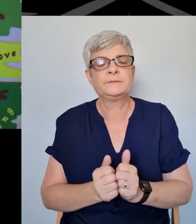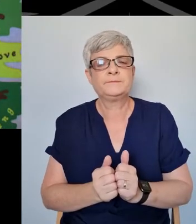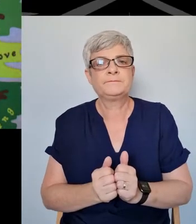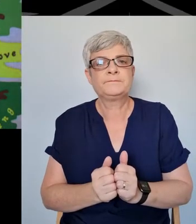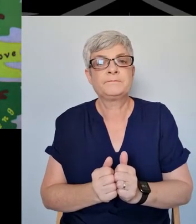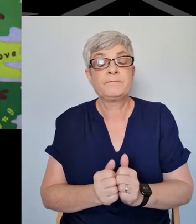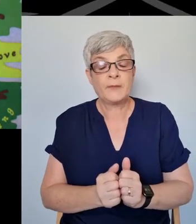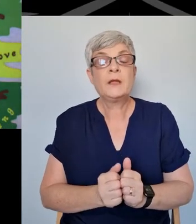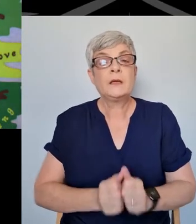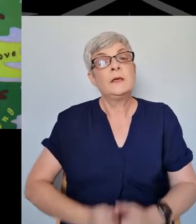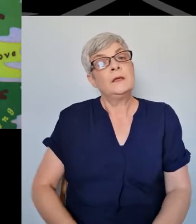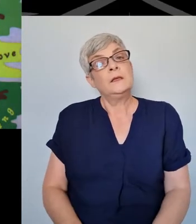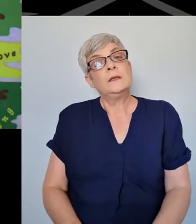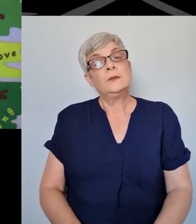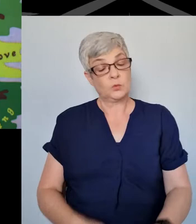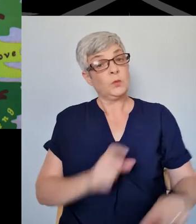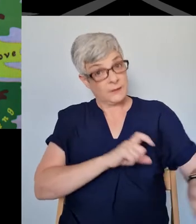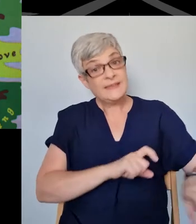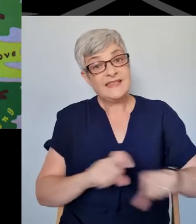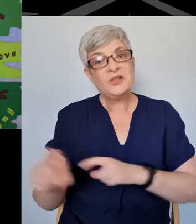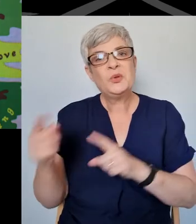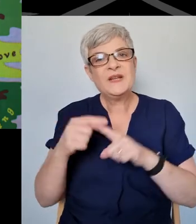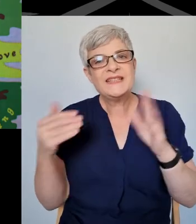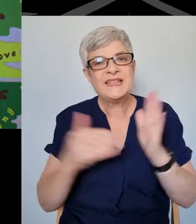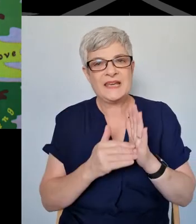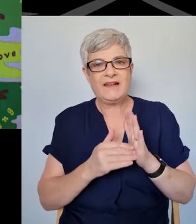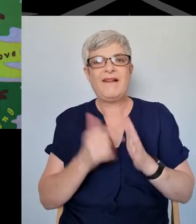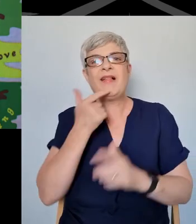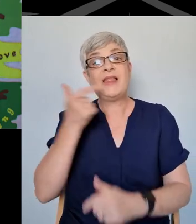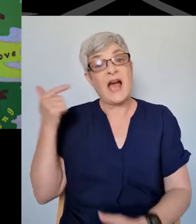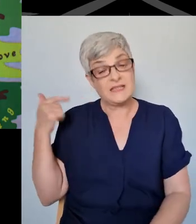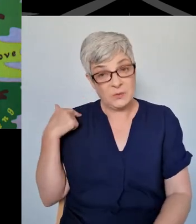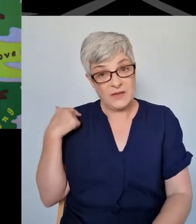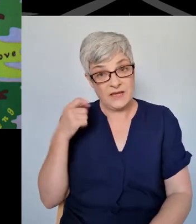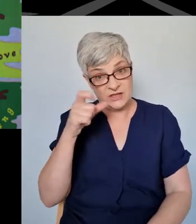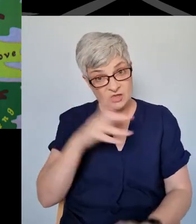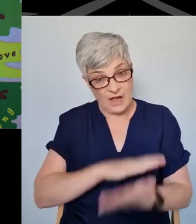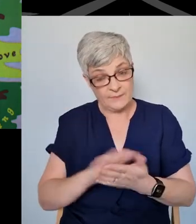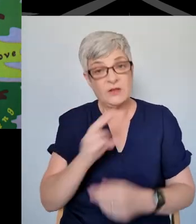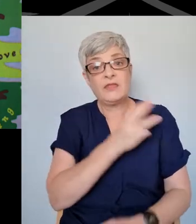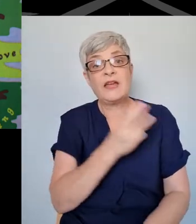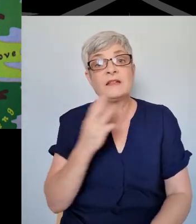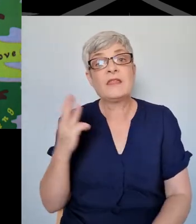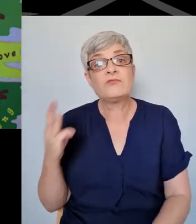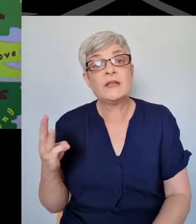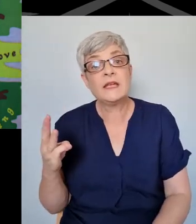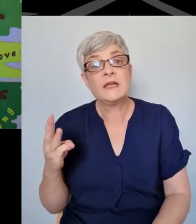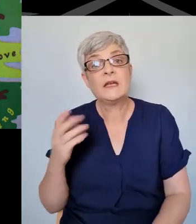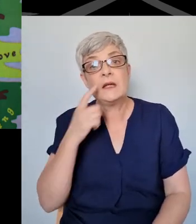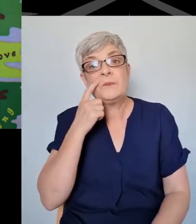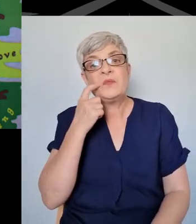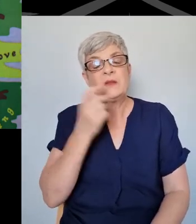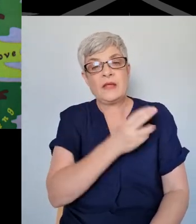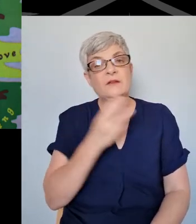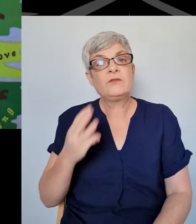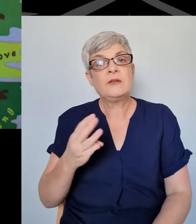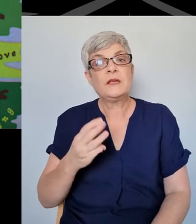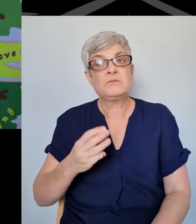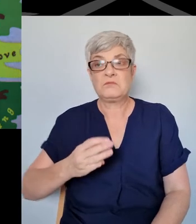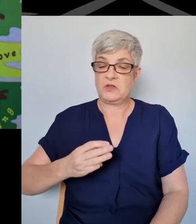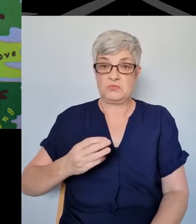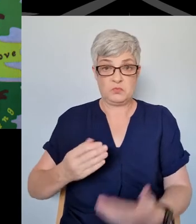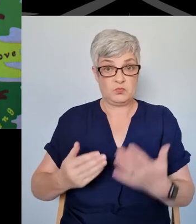we are continuing our series in the book of Ezekiel, and last week in chapter 33, it was the news had come through to the exiles